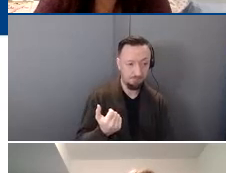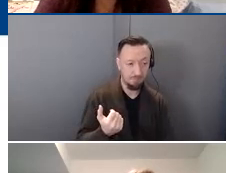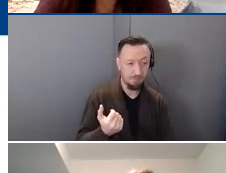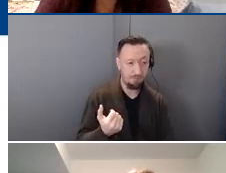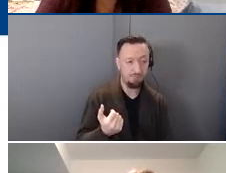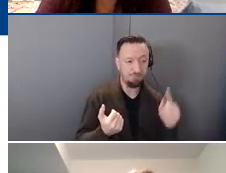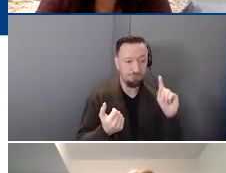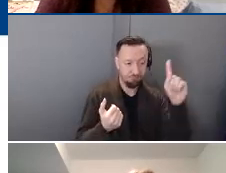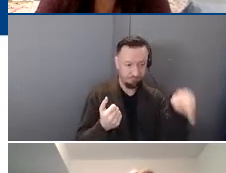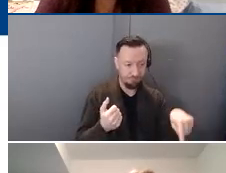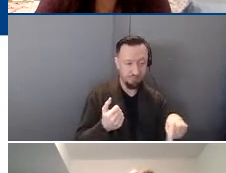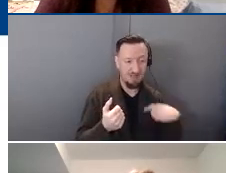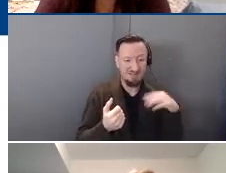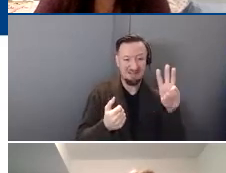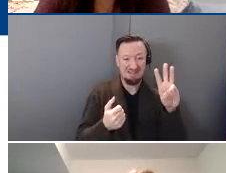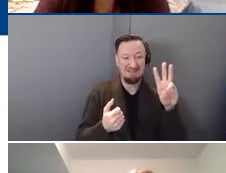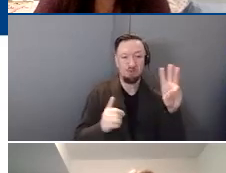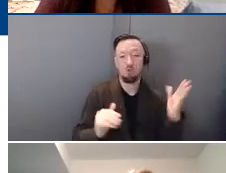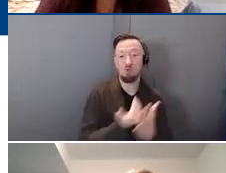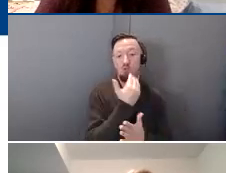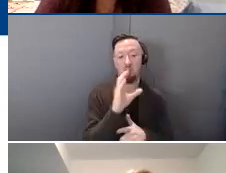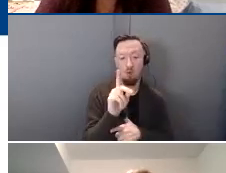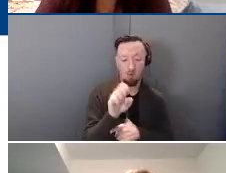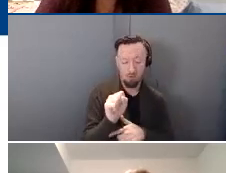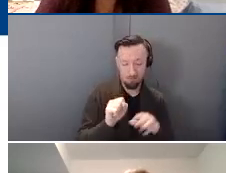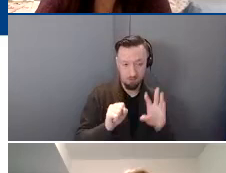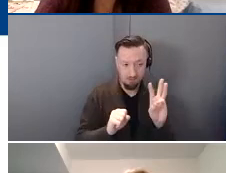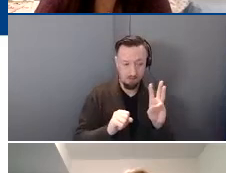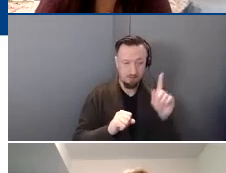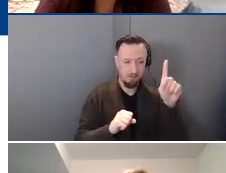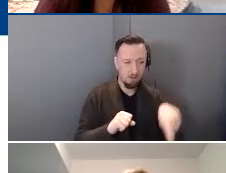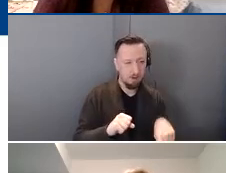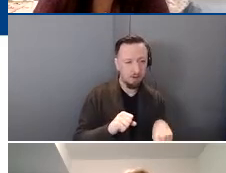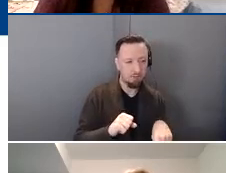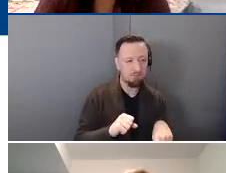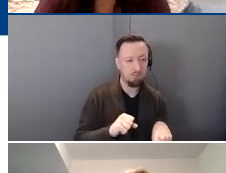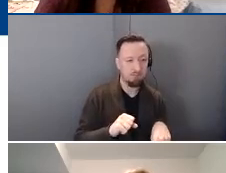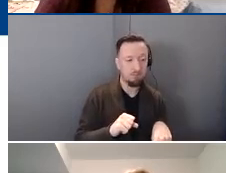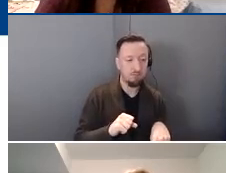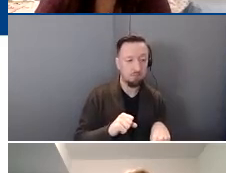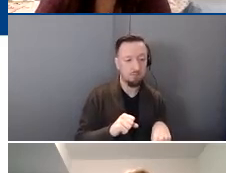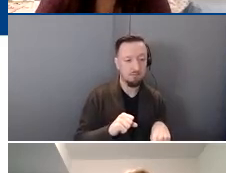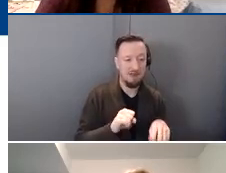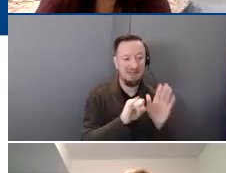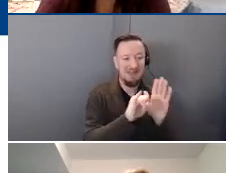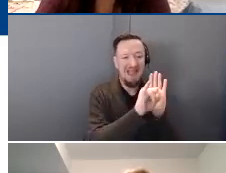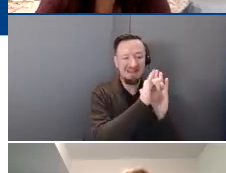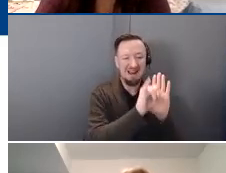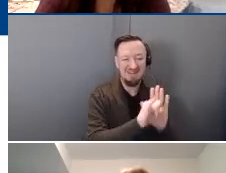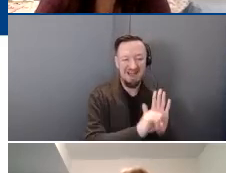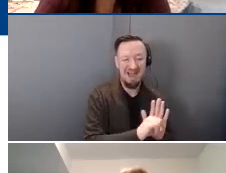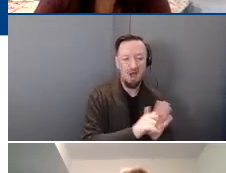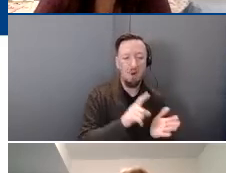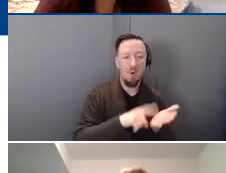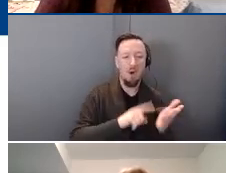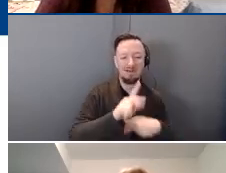So on this slide, we've got our 6 new codes here. And these codes all pretty much, they identify the type of the surgical